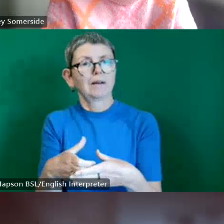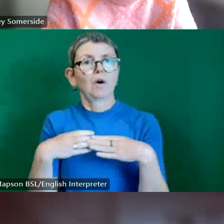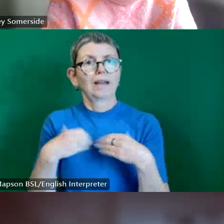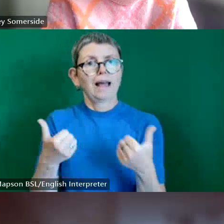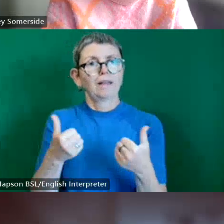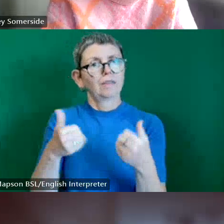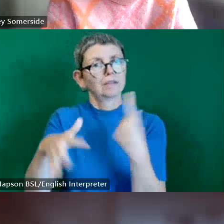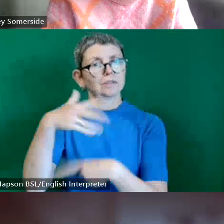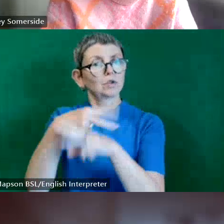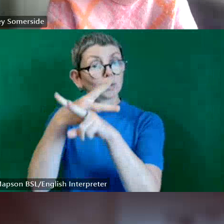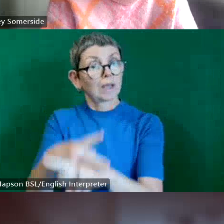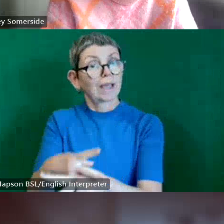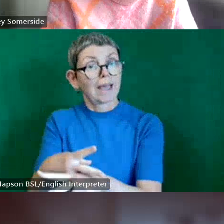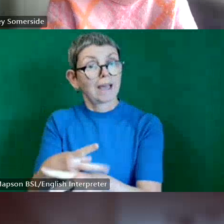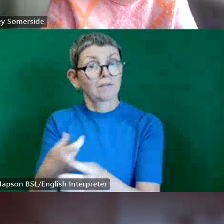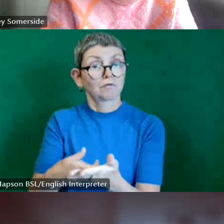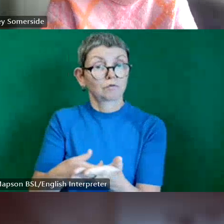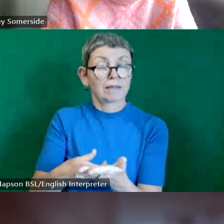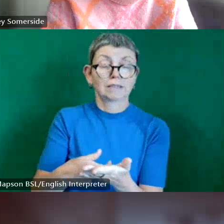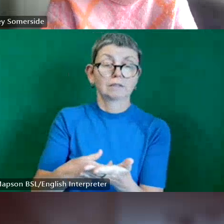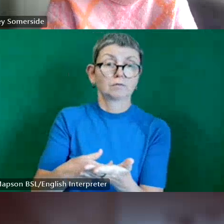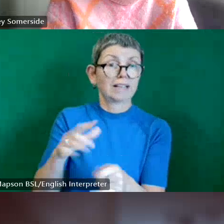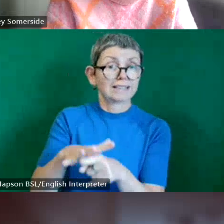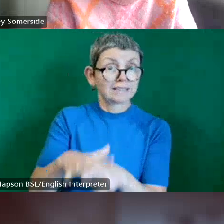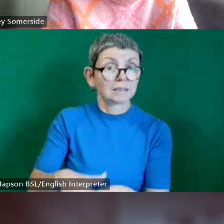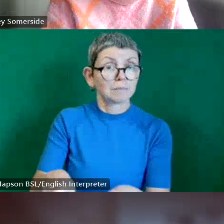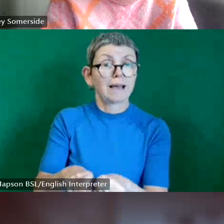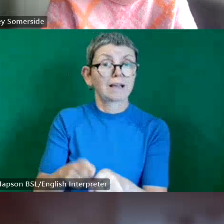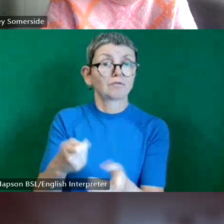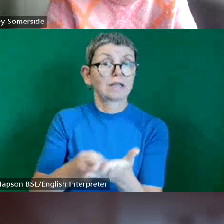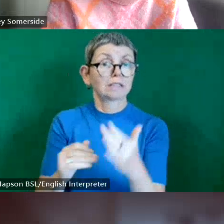care to address racism and racialised health inequalities.